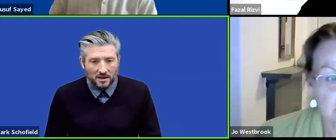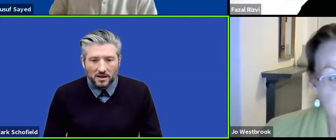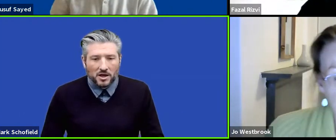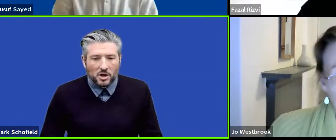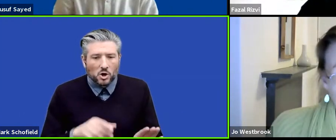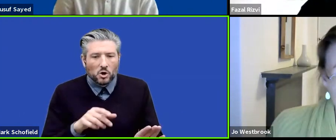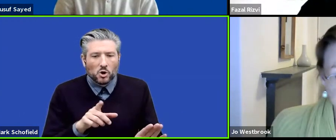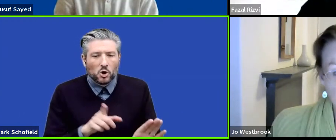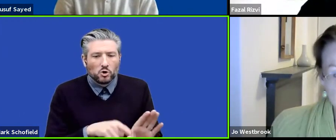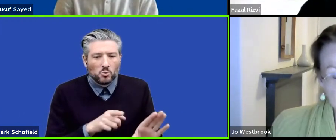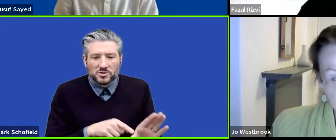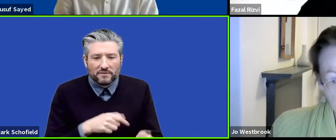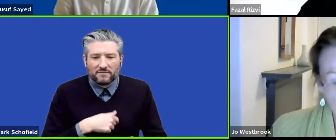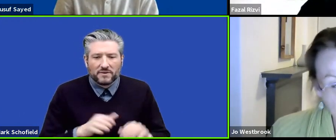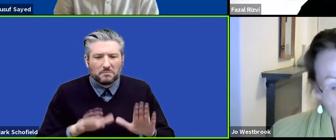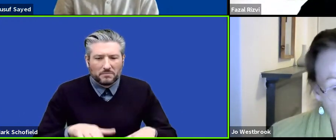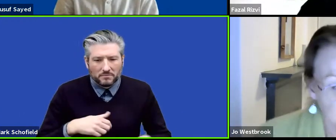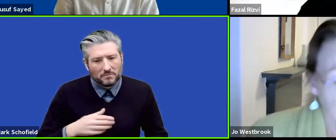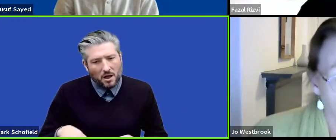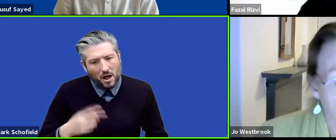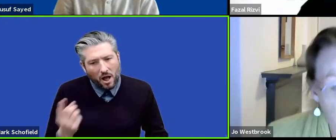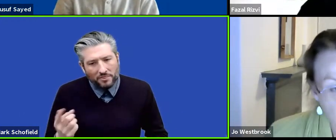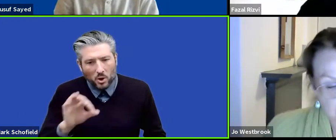I think there are two again